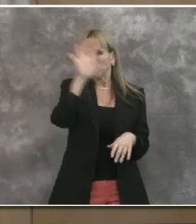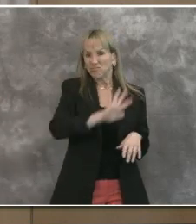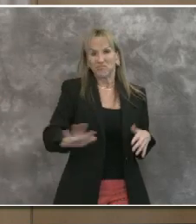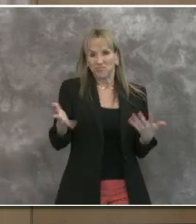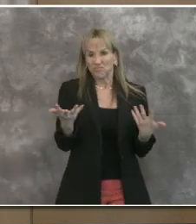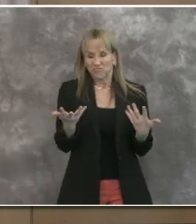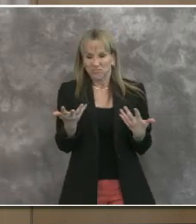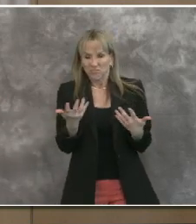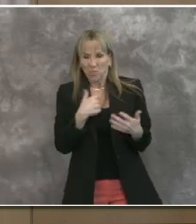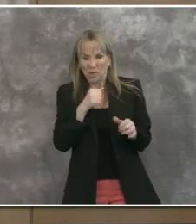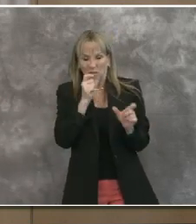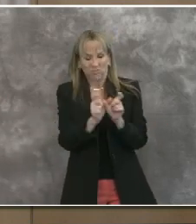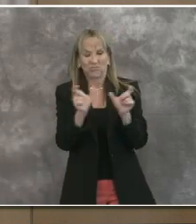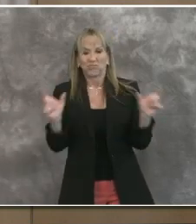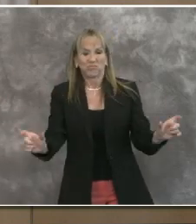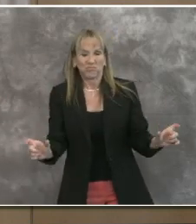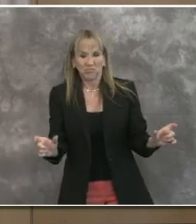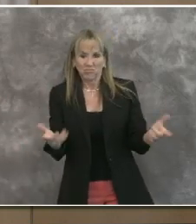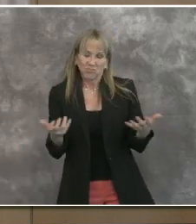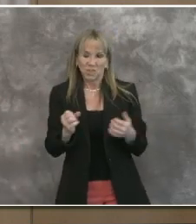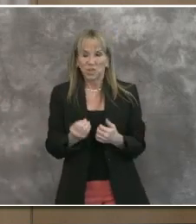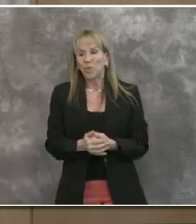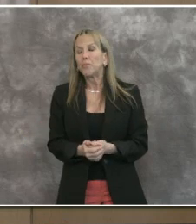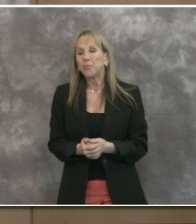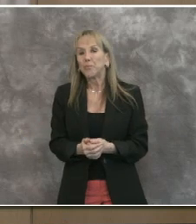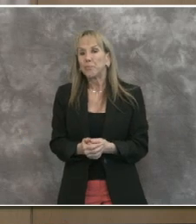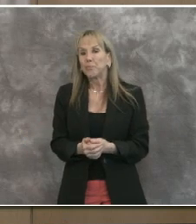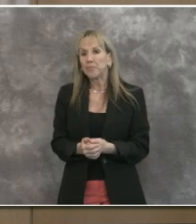identifying who has died from COVID-19.